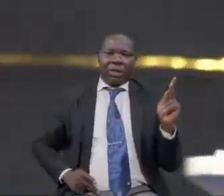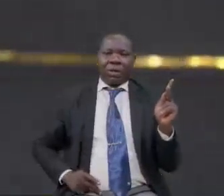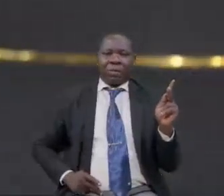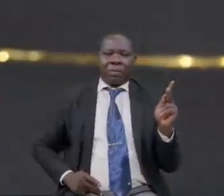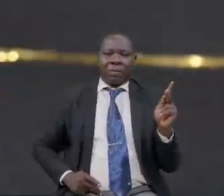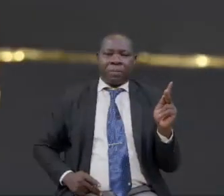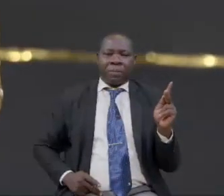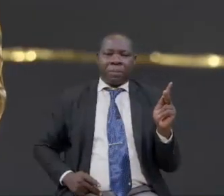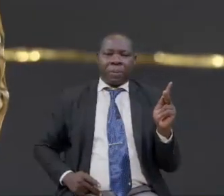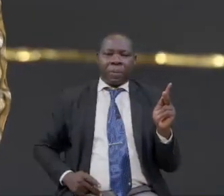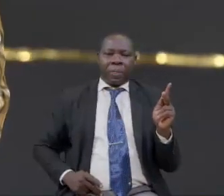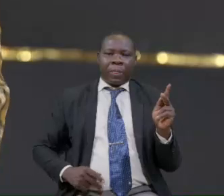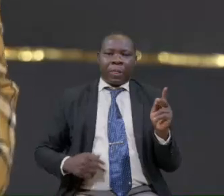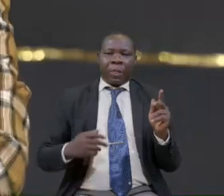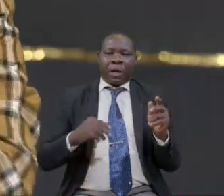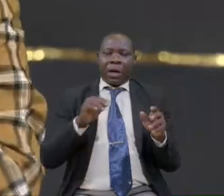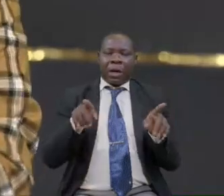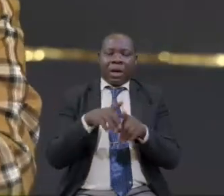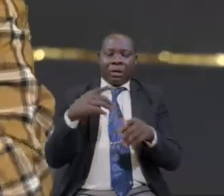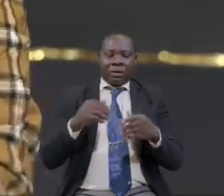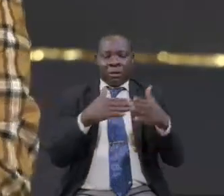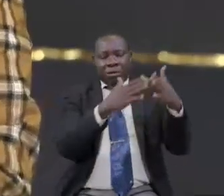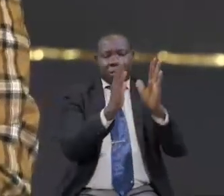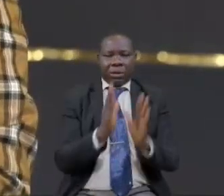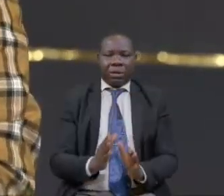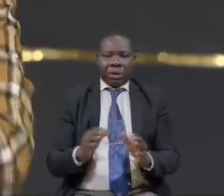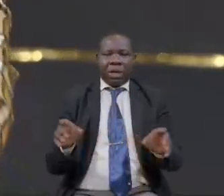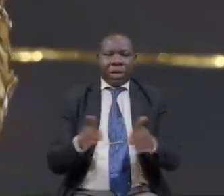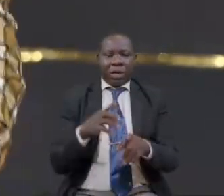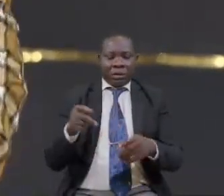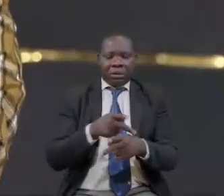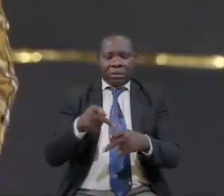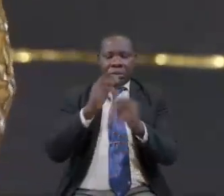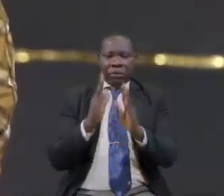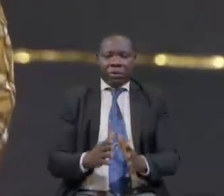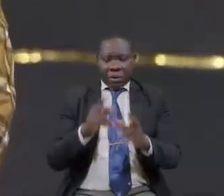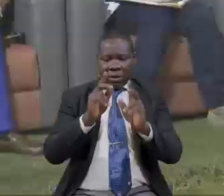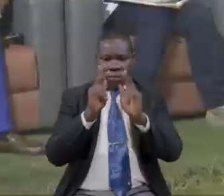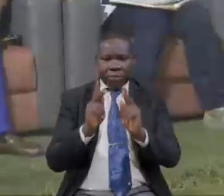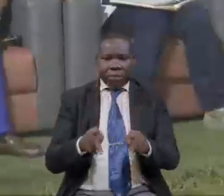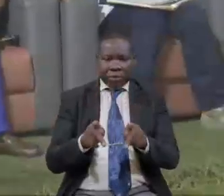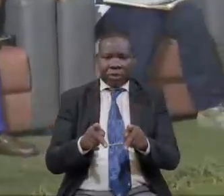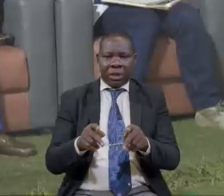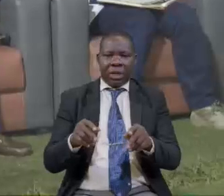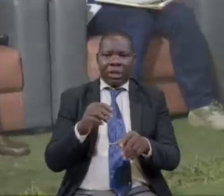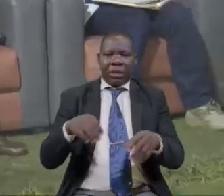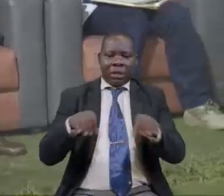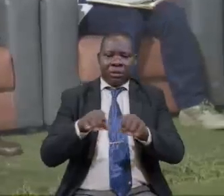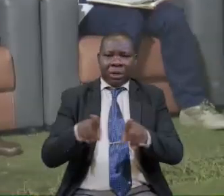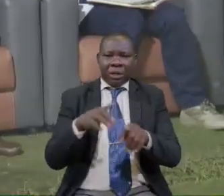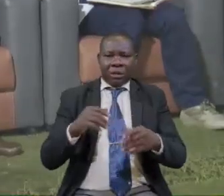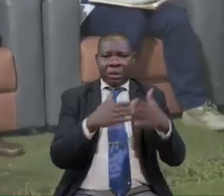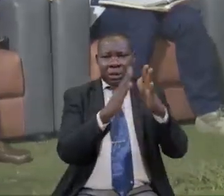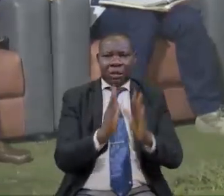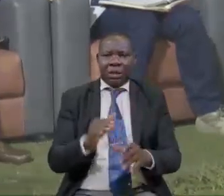as a leader, as a professional person, even as leaders in the church,